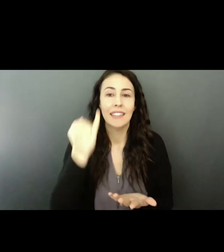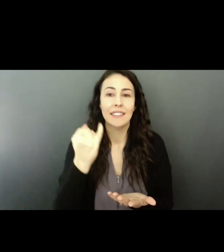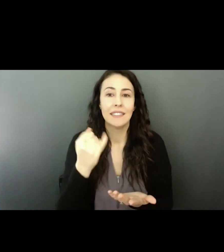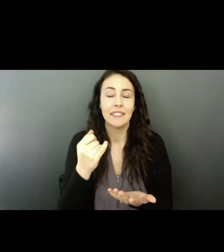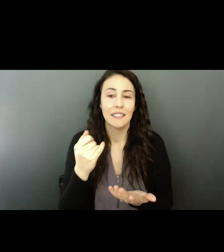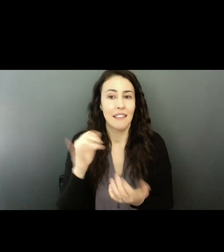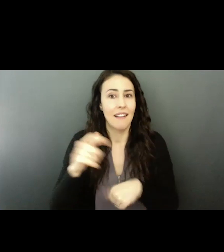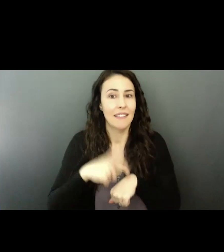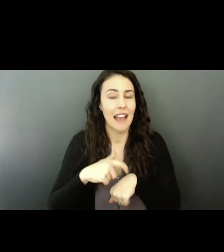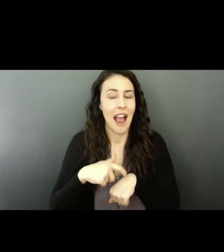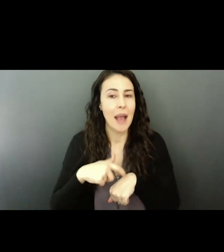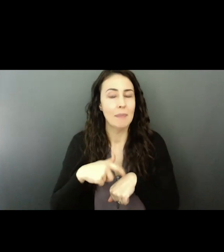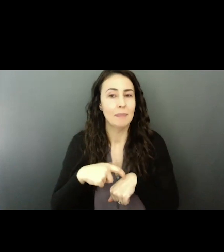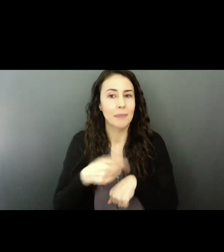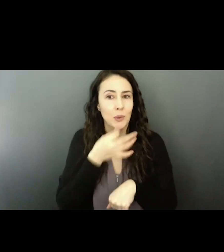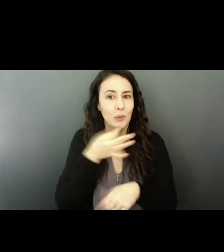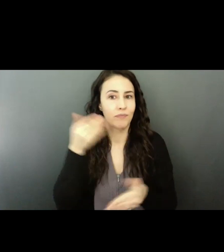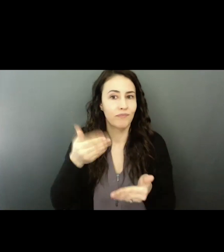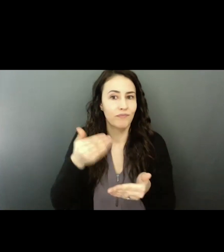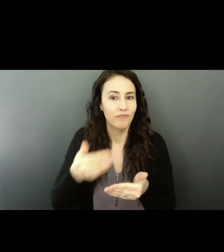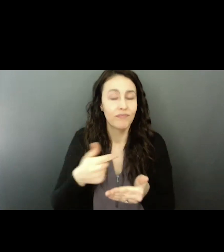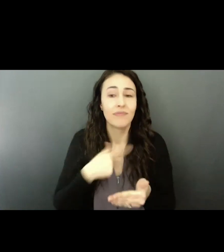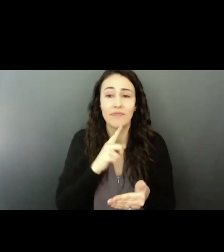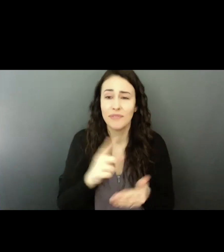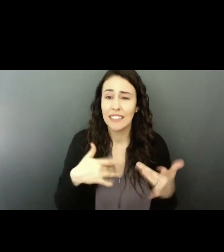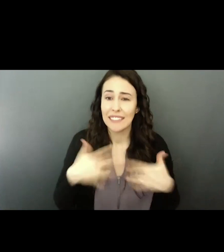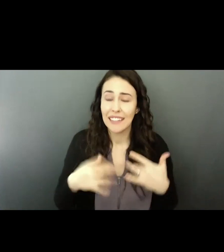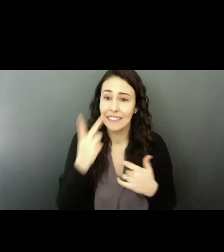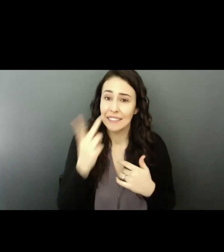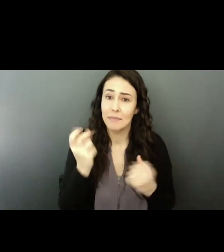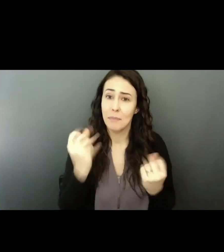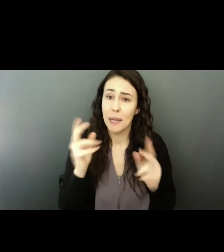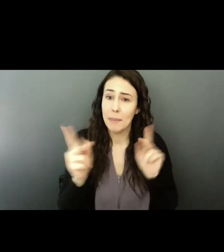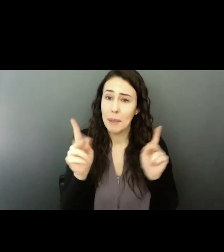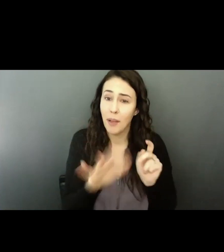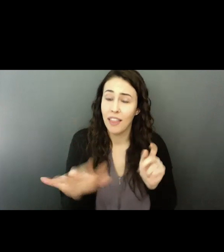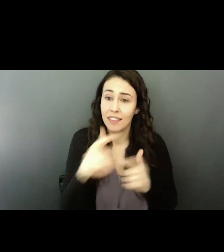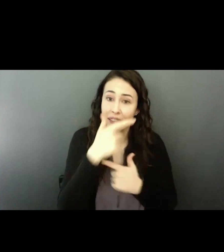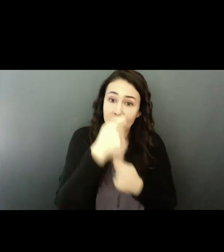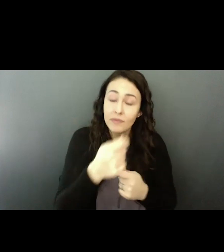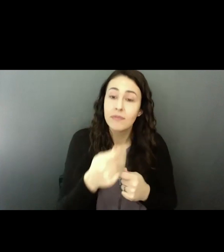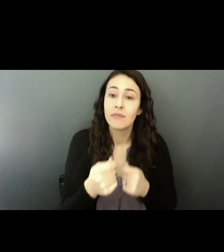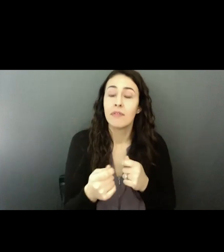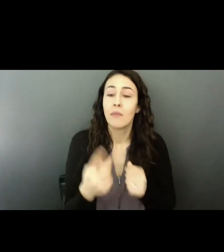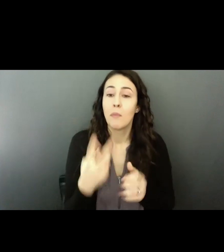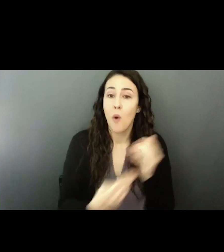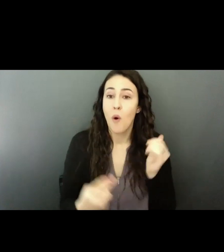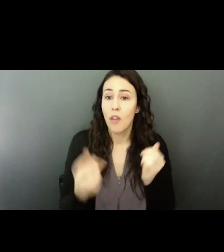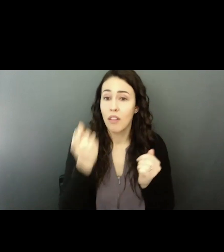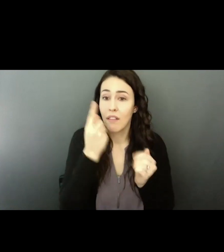and has come. And it's exciting to see so many people interested in both competency-based education,